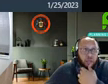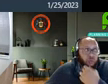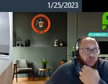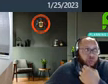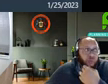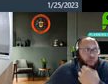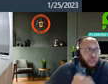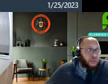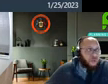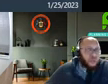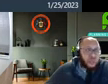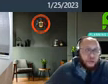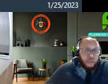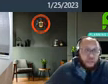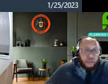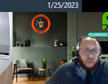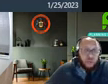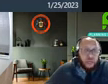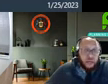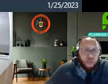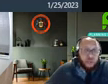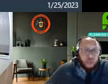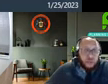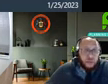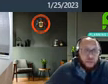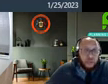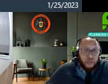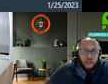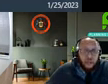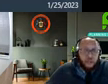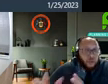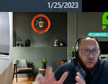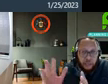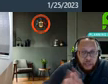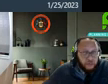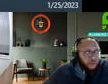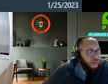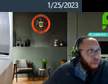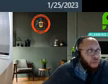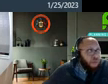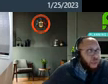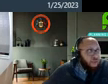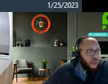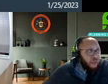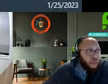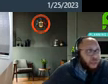And we really look forward to hearing any more comments, concerns, and